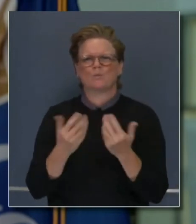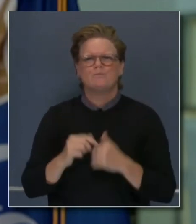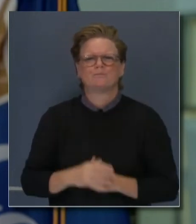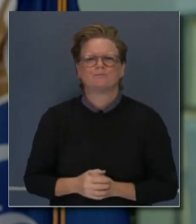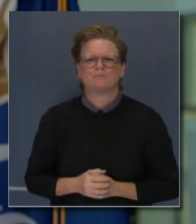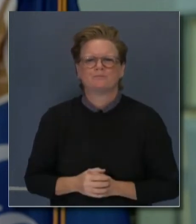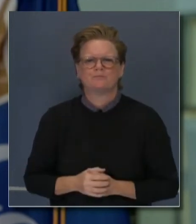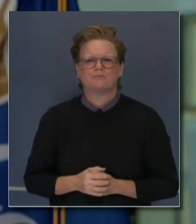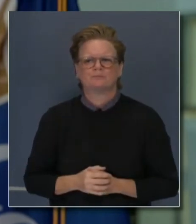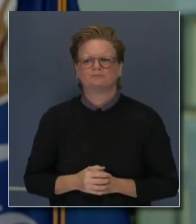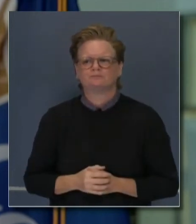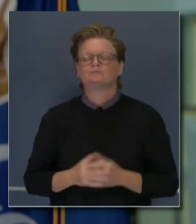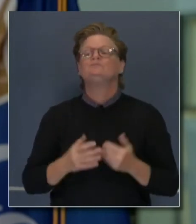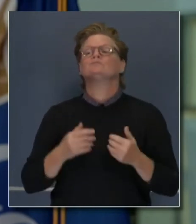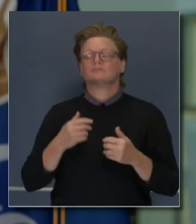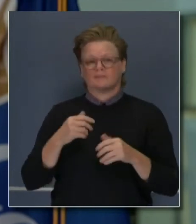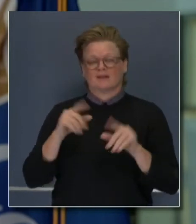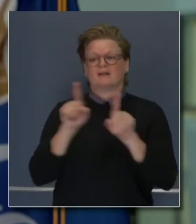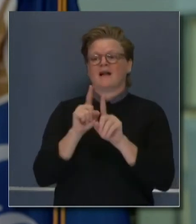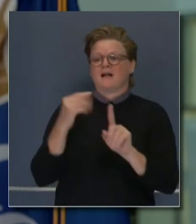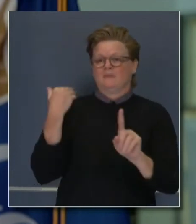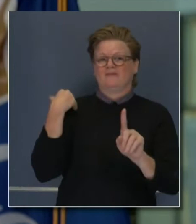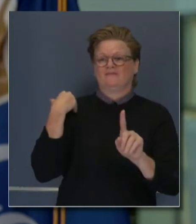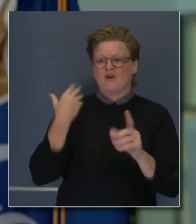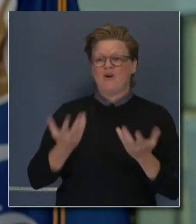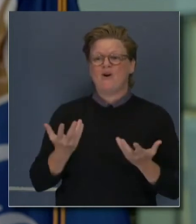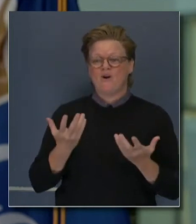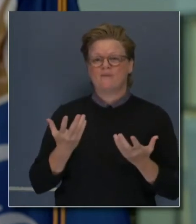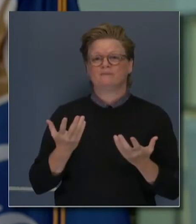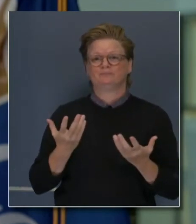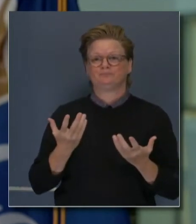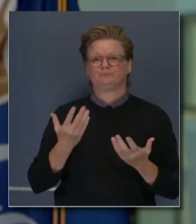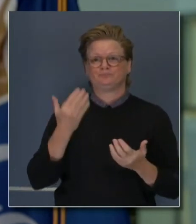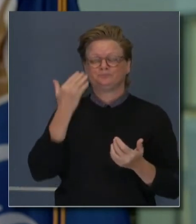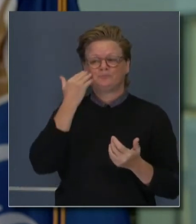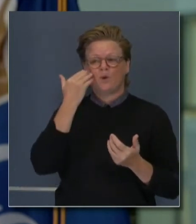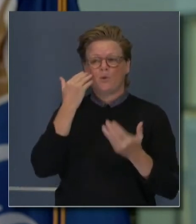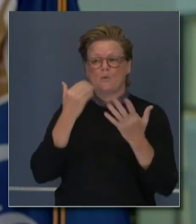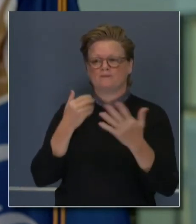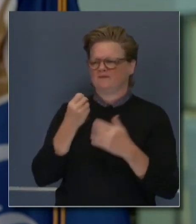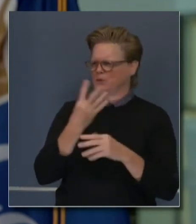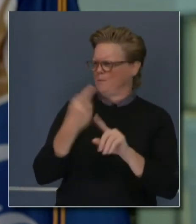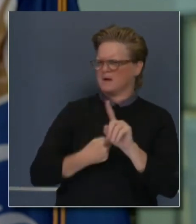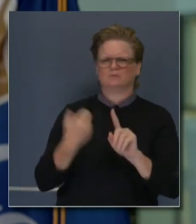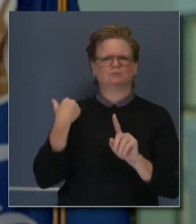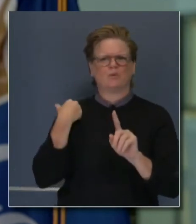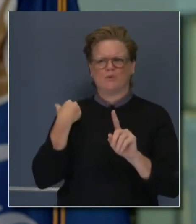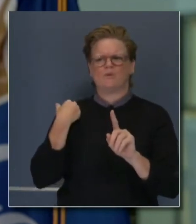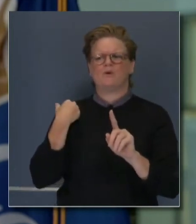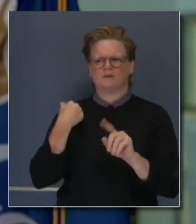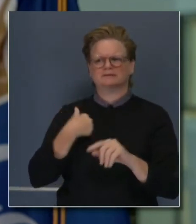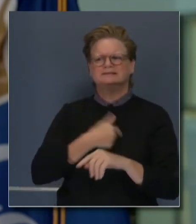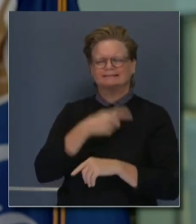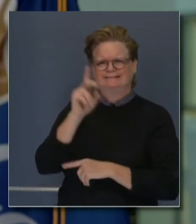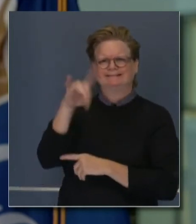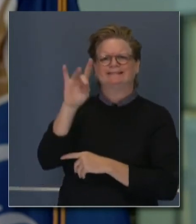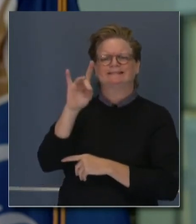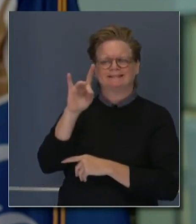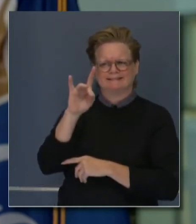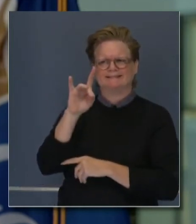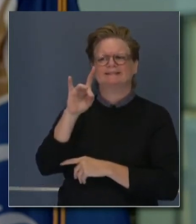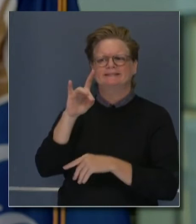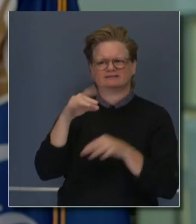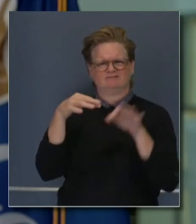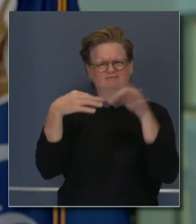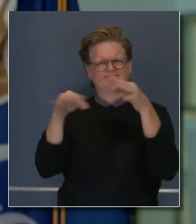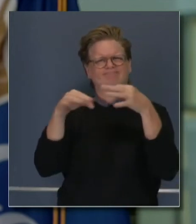out in the past, as you know, a number of months ago, we put out some very detailed